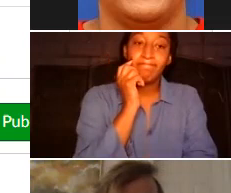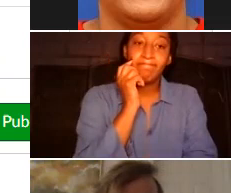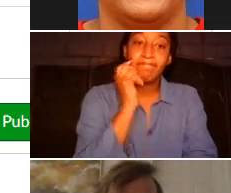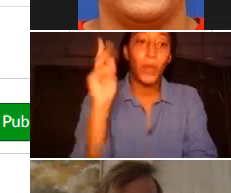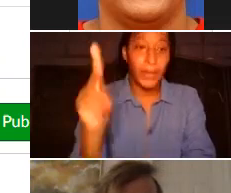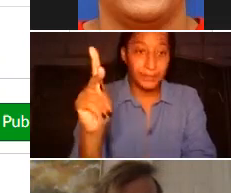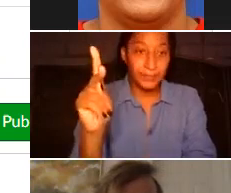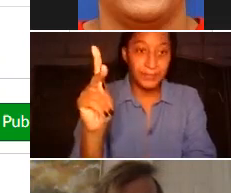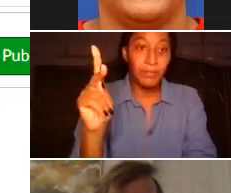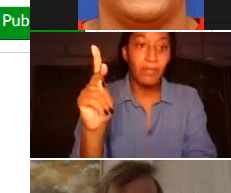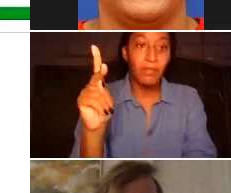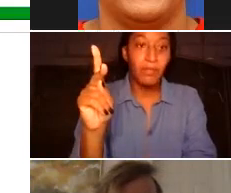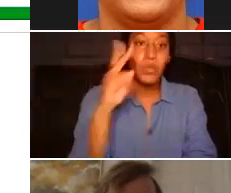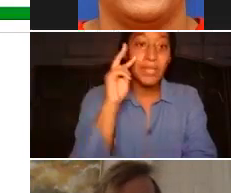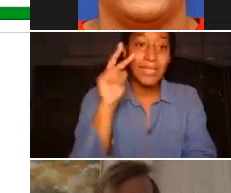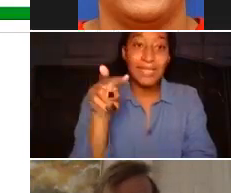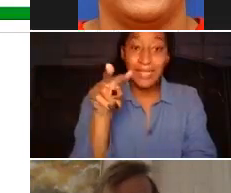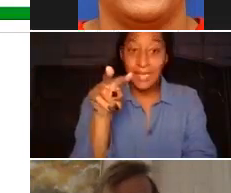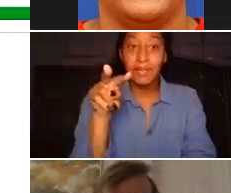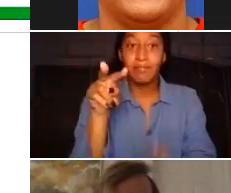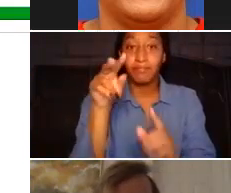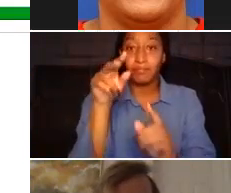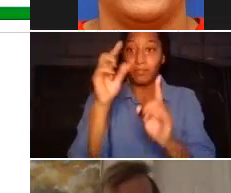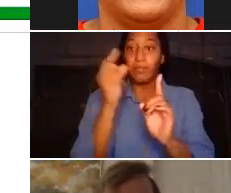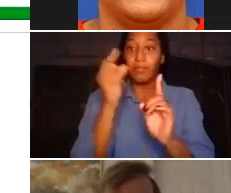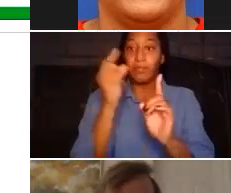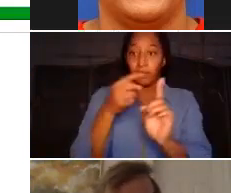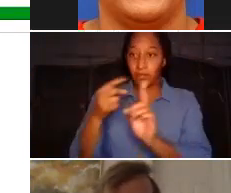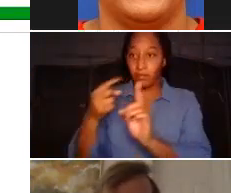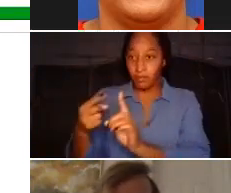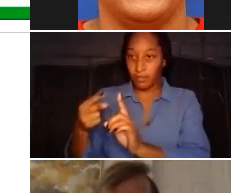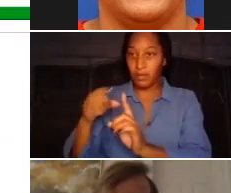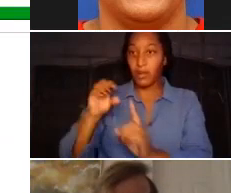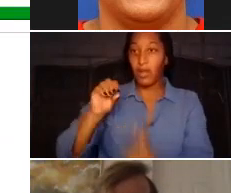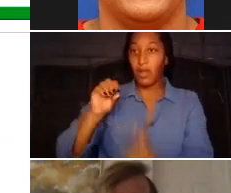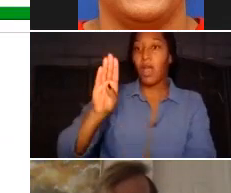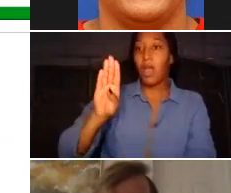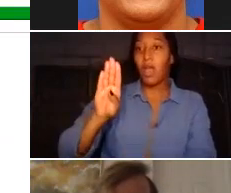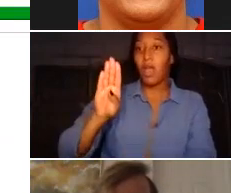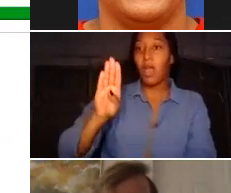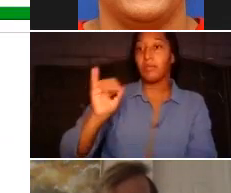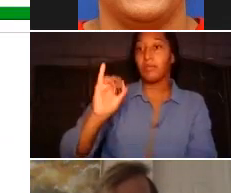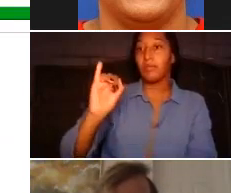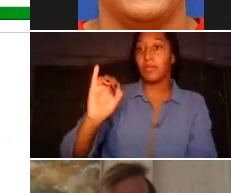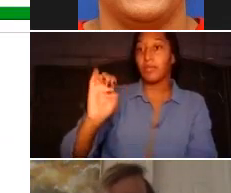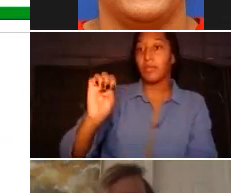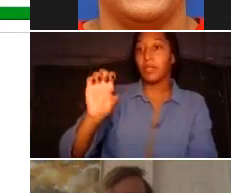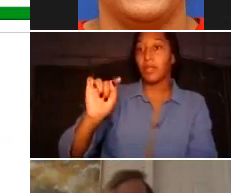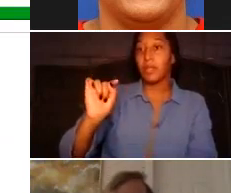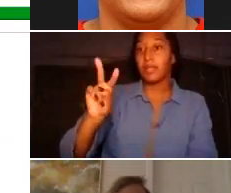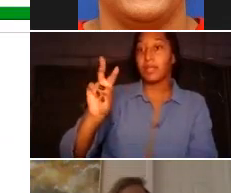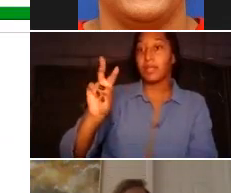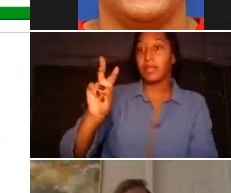Okay, so you can see from the objectives that are listed here, we're going to be looking at waves,